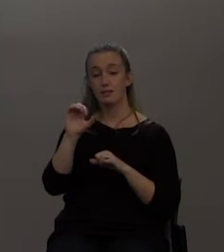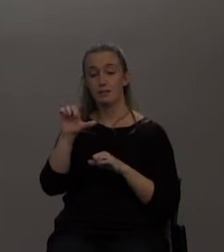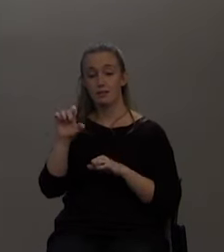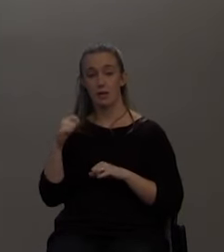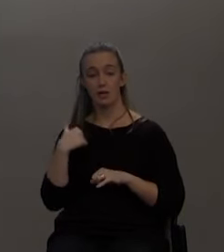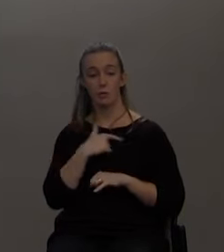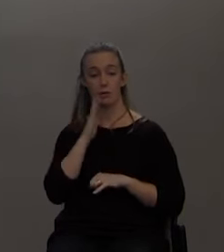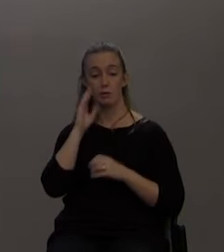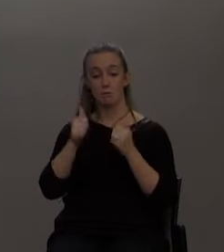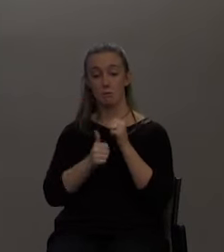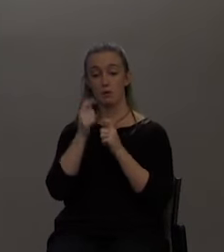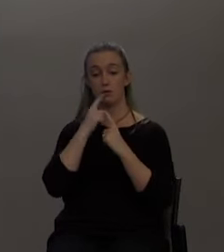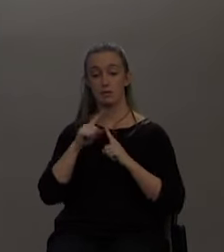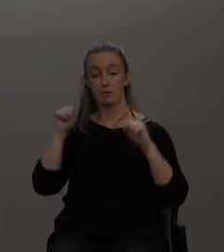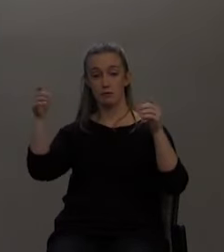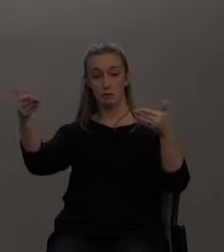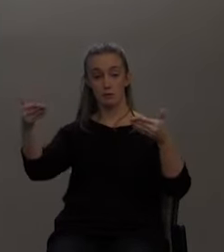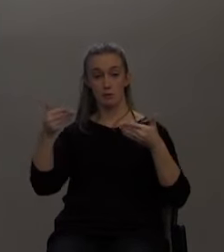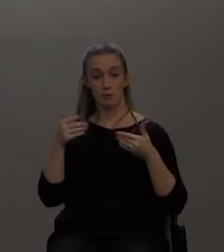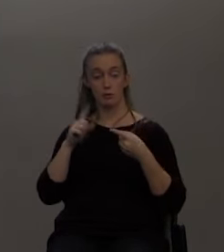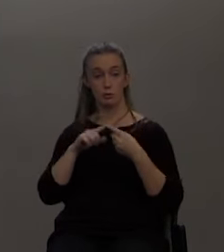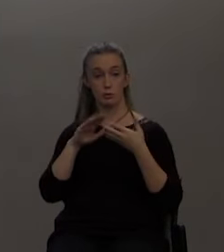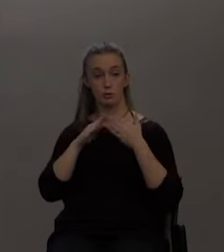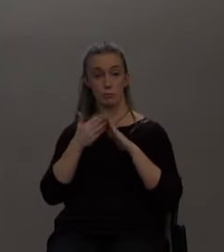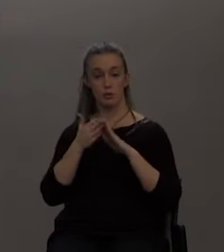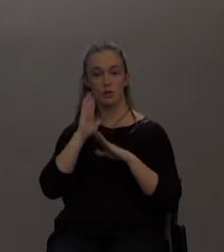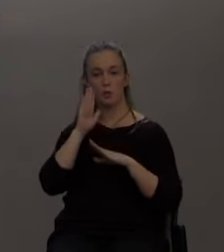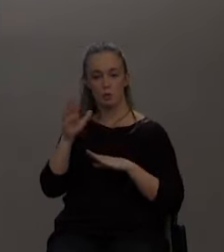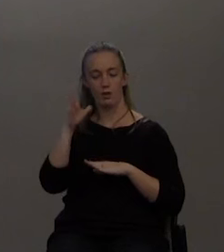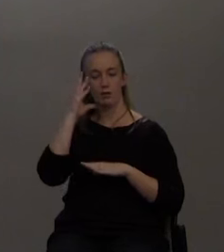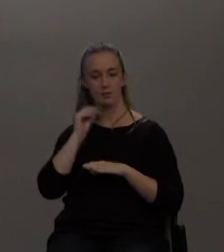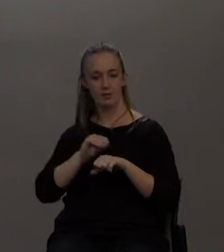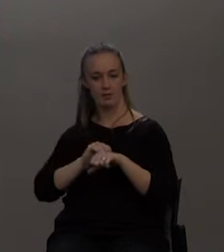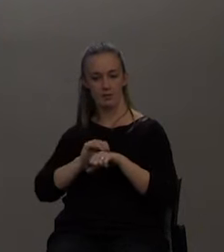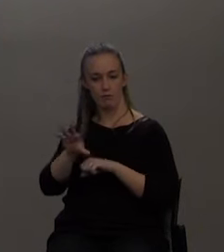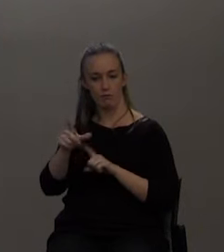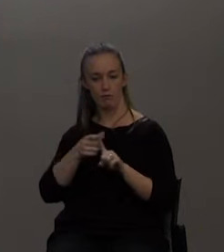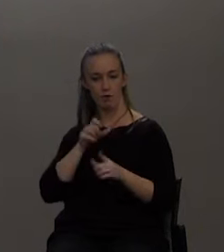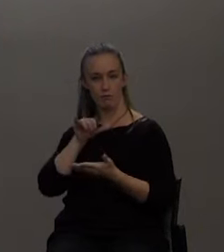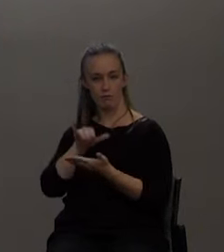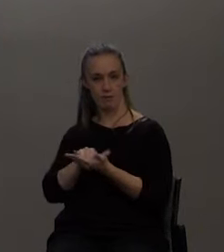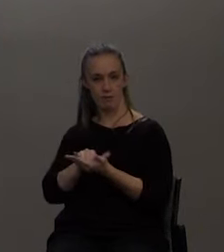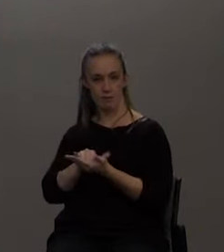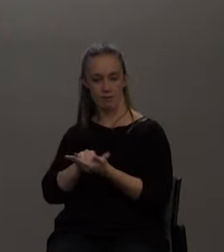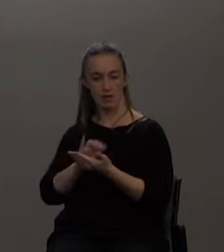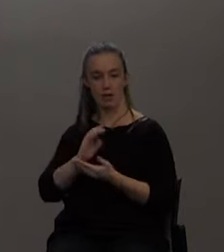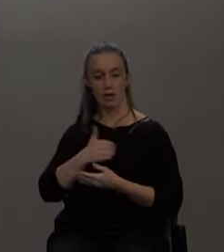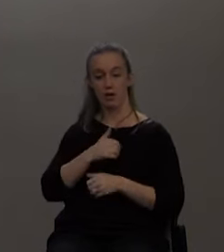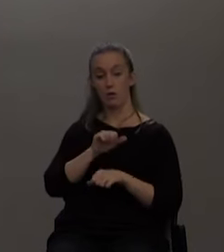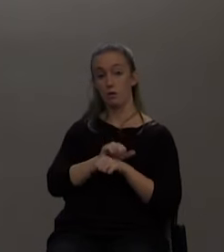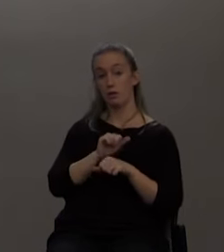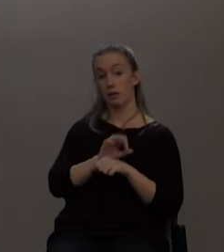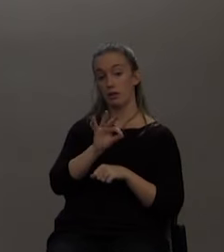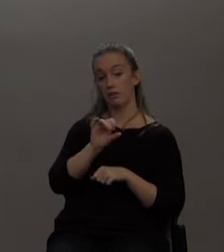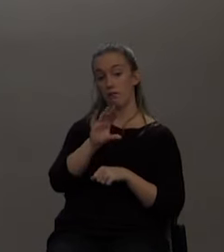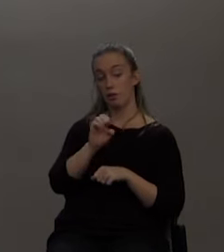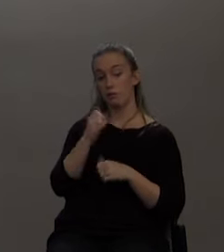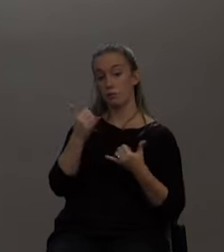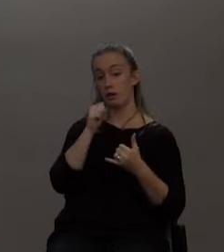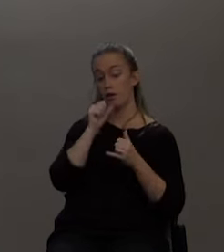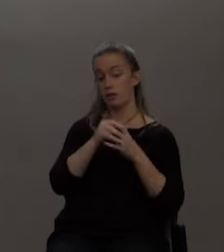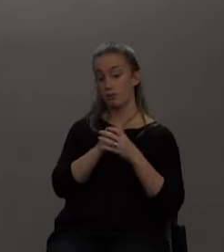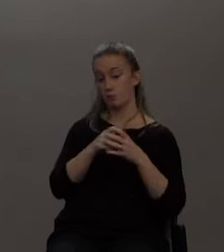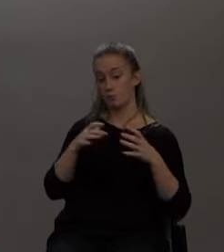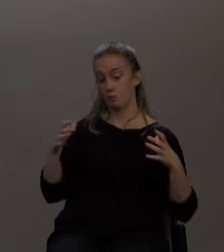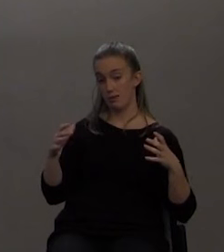in bringing here to the community will be influenced by that. Because the reality is, as our labor force is not growing very strong, and frankly, we